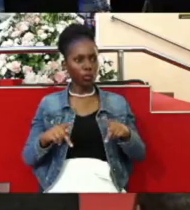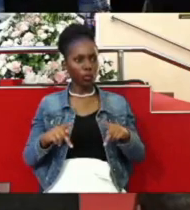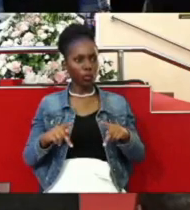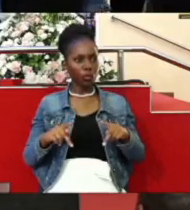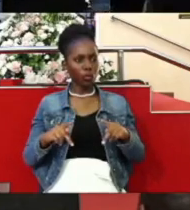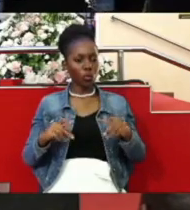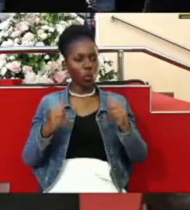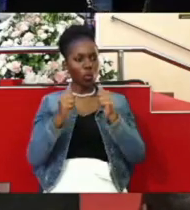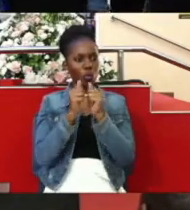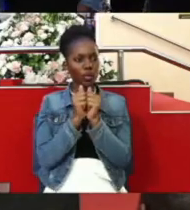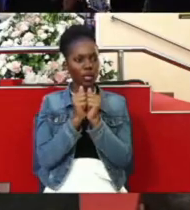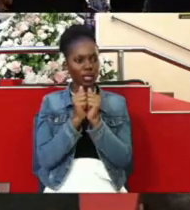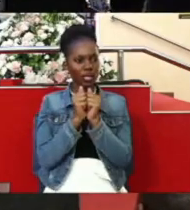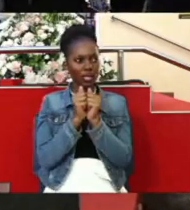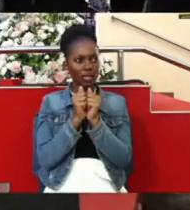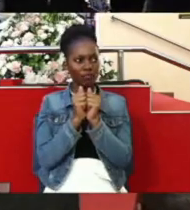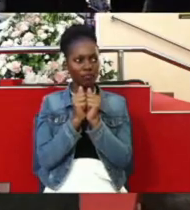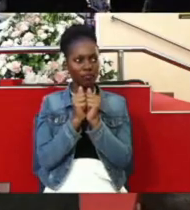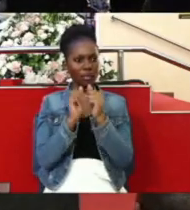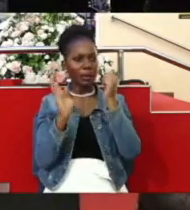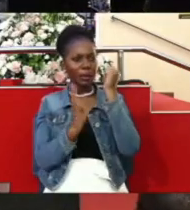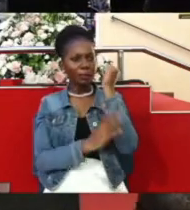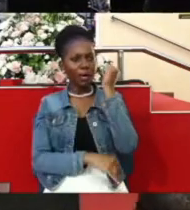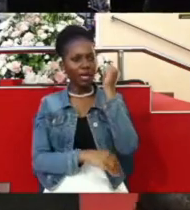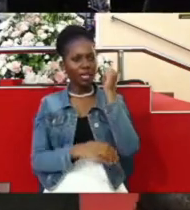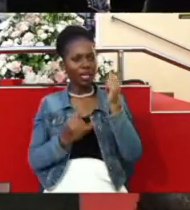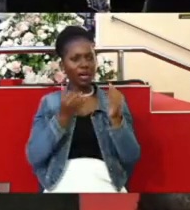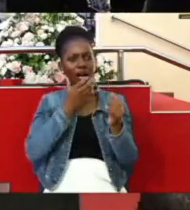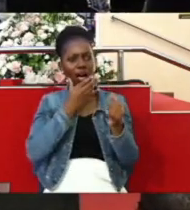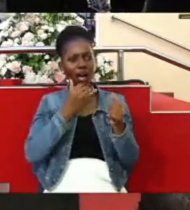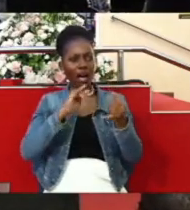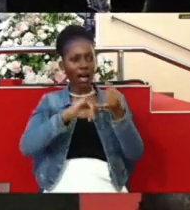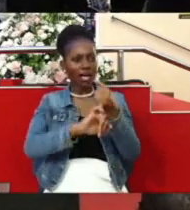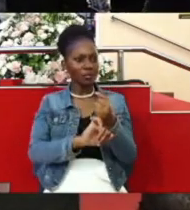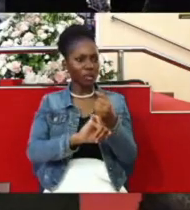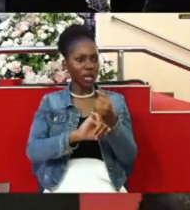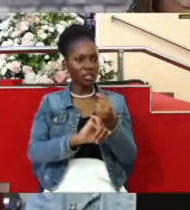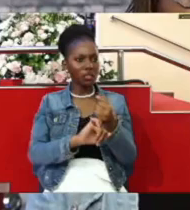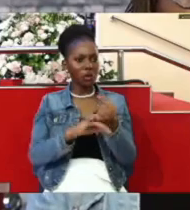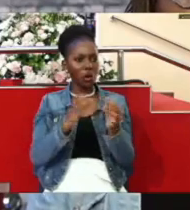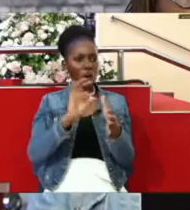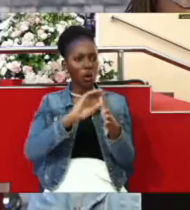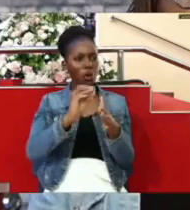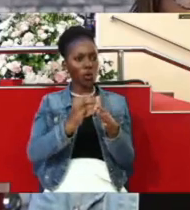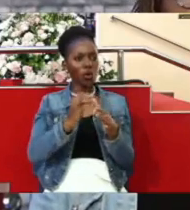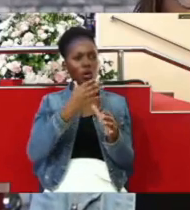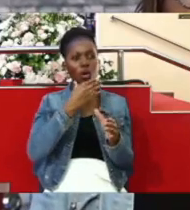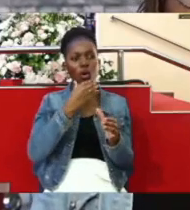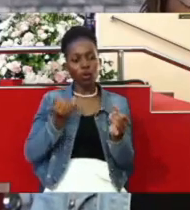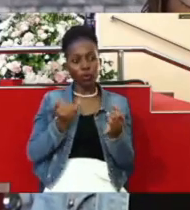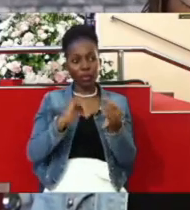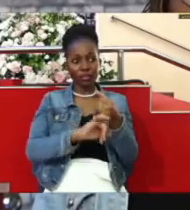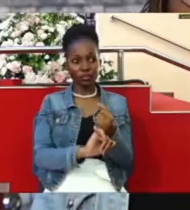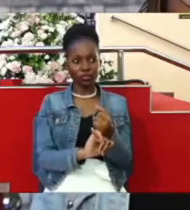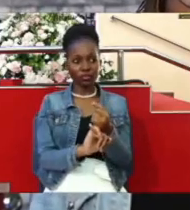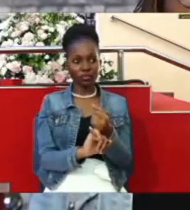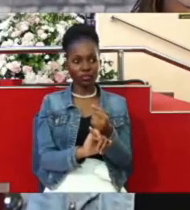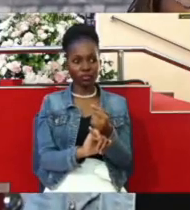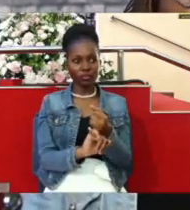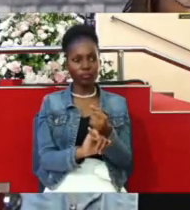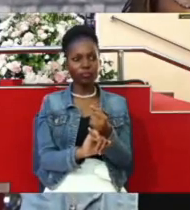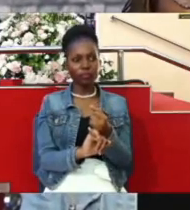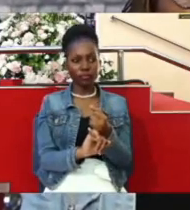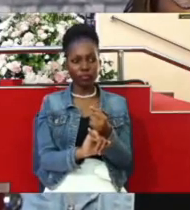wale ambao wako na wapenzi ama wanandoa ambao wana. Maybe your husband is very abusive. Pengine